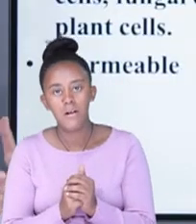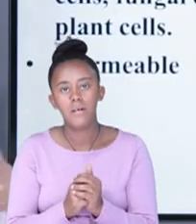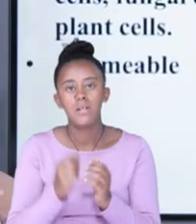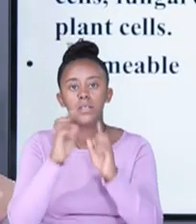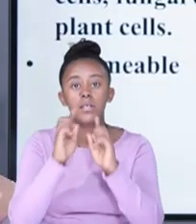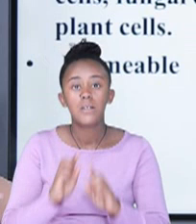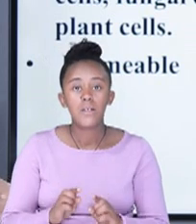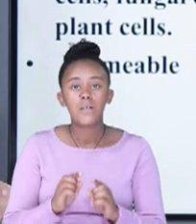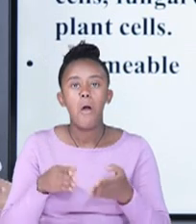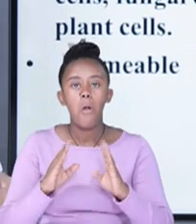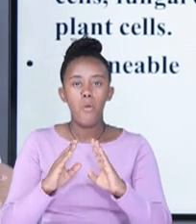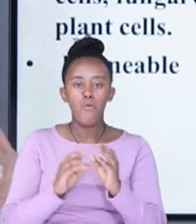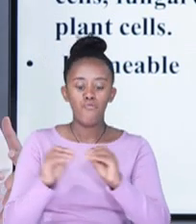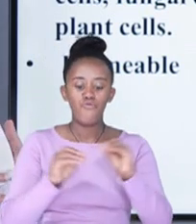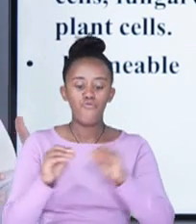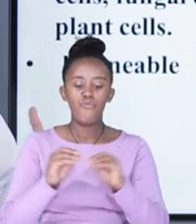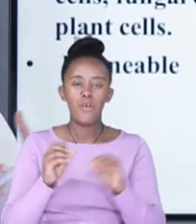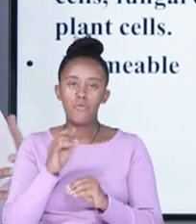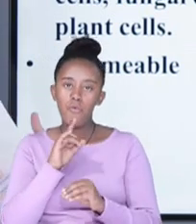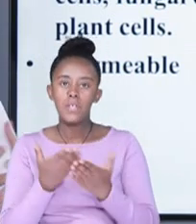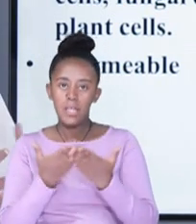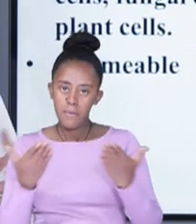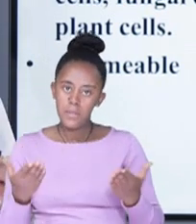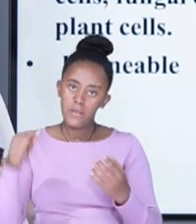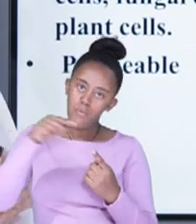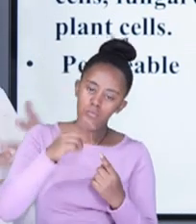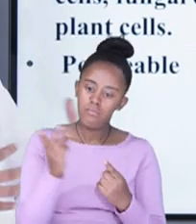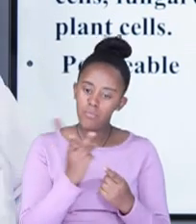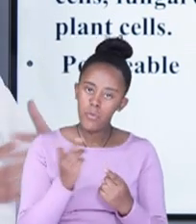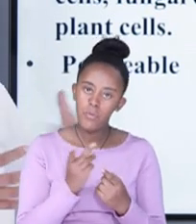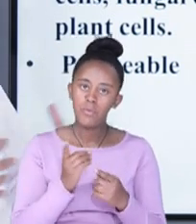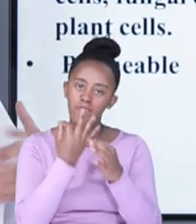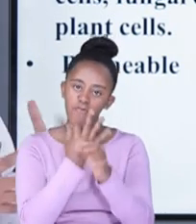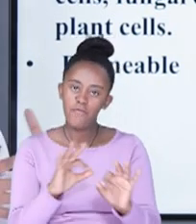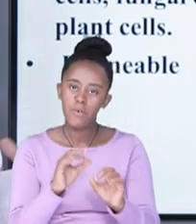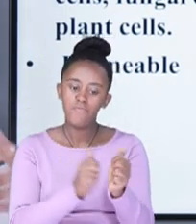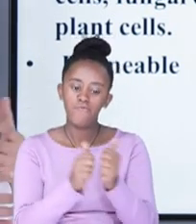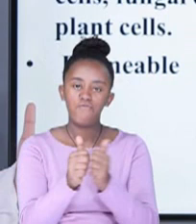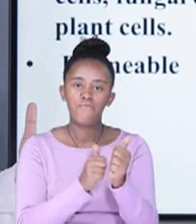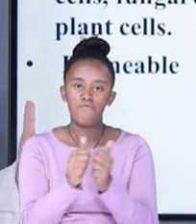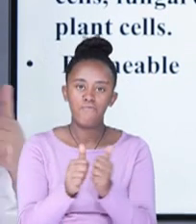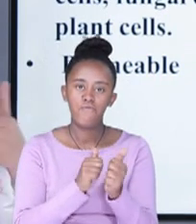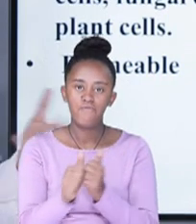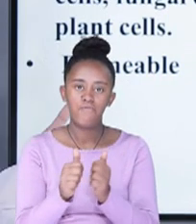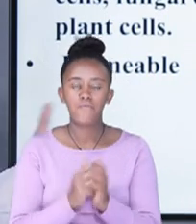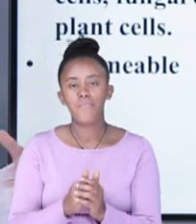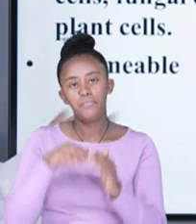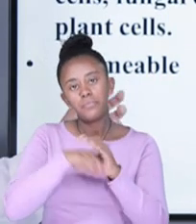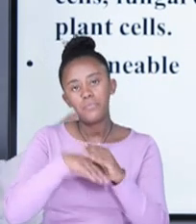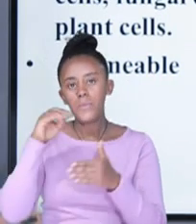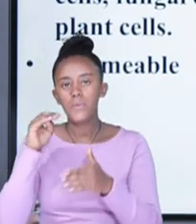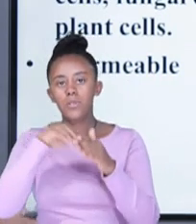structure that can allow movement of substance in both directions. Freely, substances can move in and